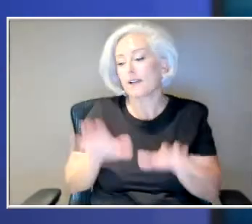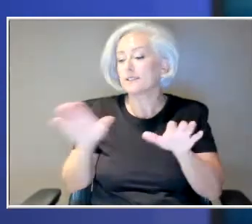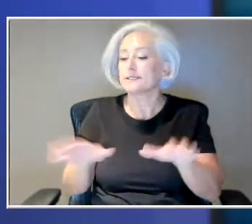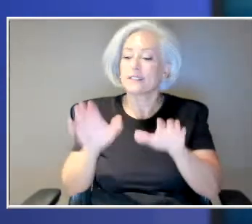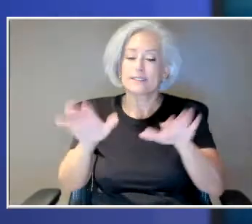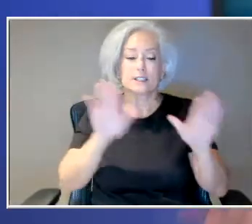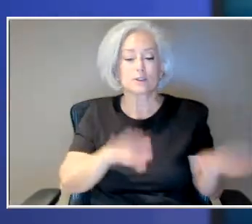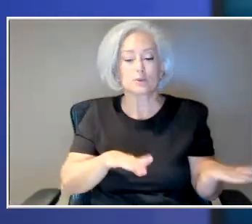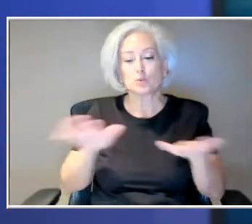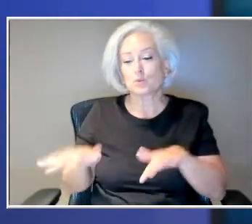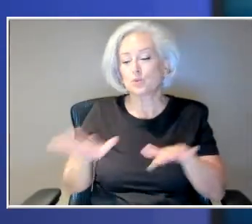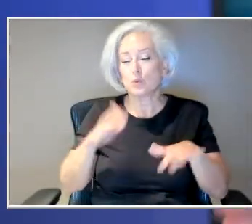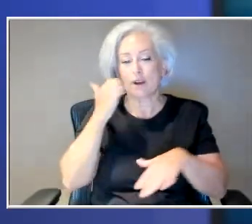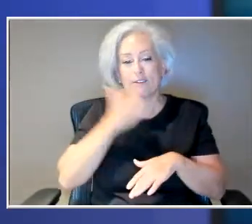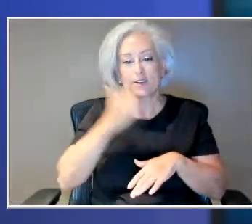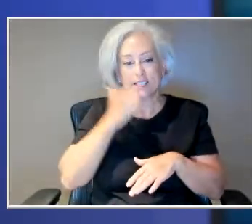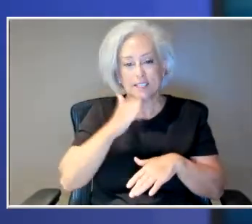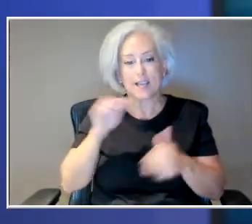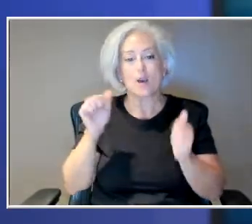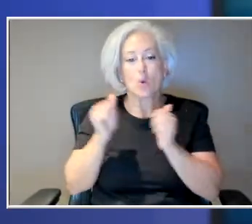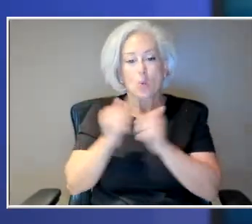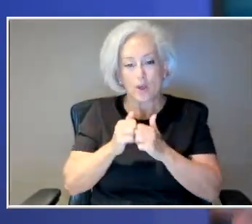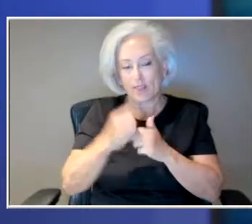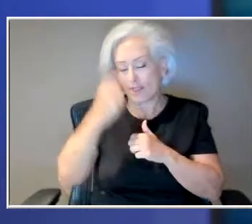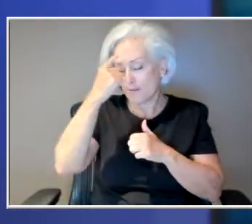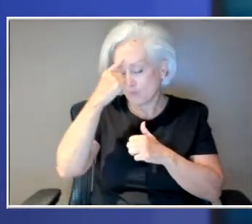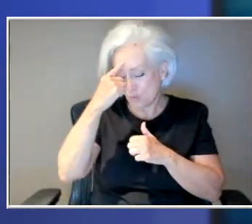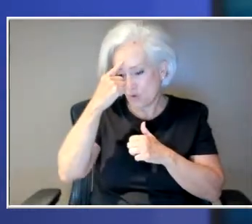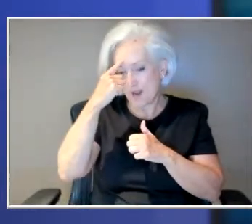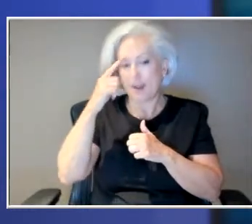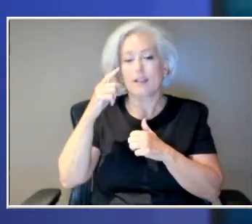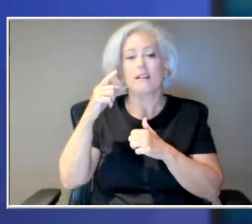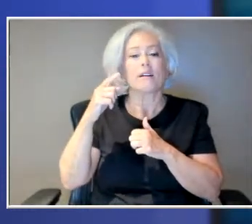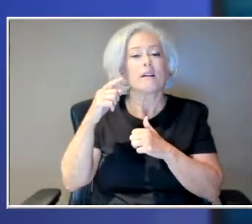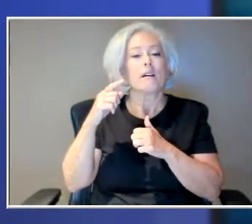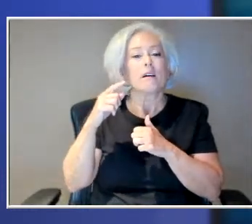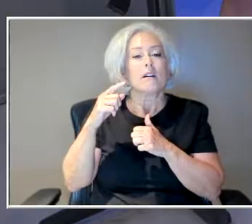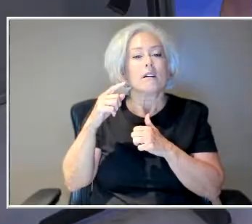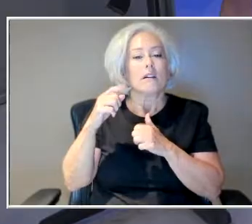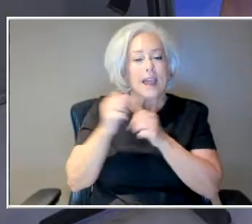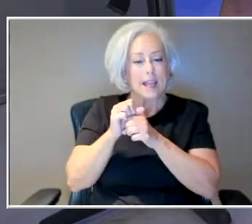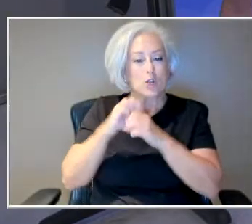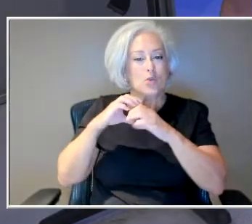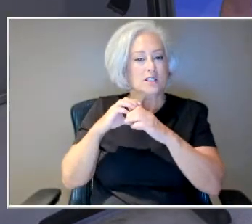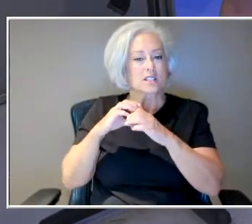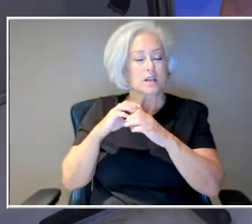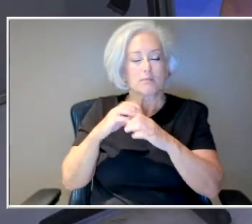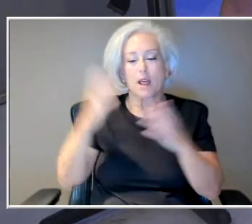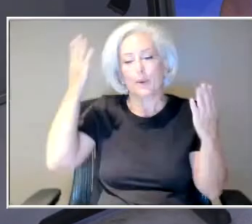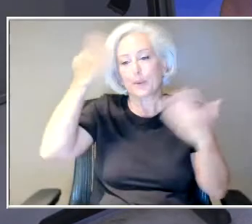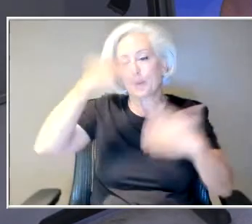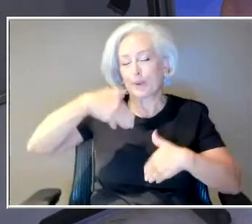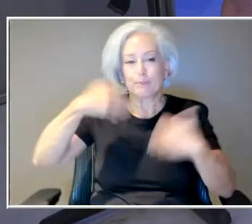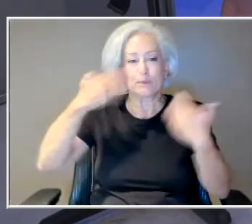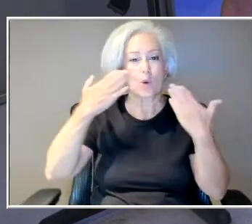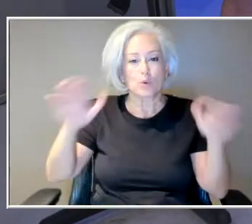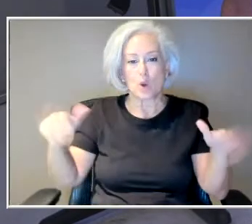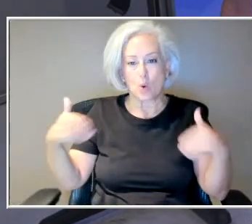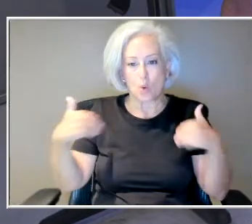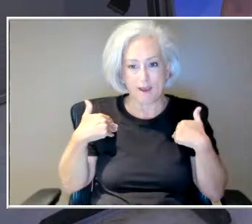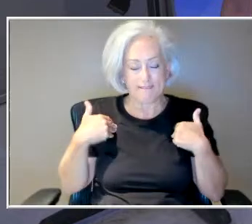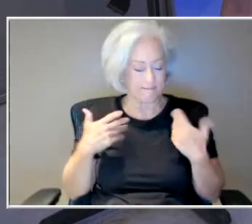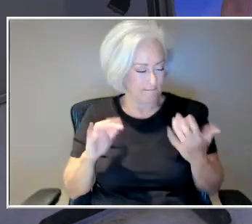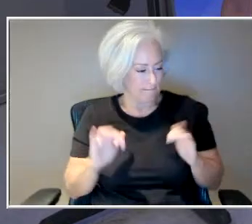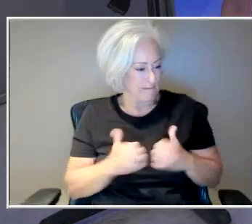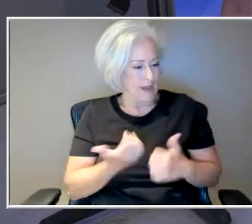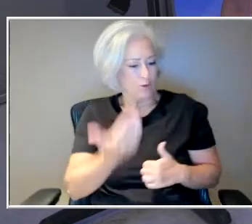well, with the brain aneurysm not even being aware of it, and that is okay. That's okay. Okay, but then how do you know? Are the headaches, what is